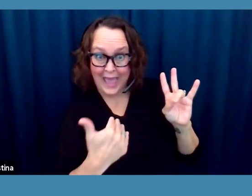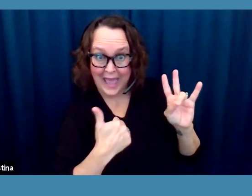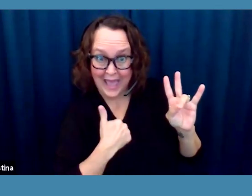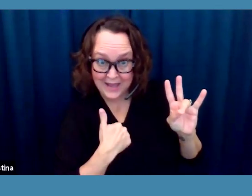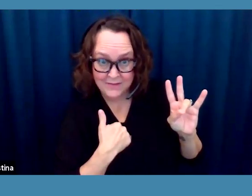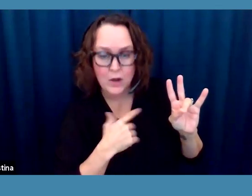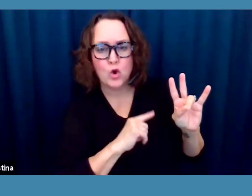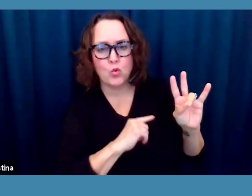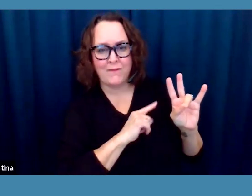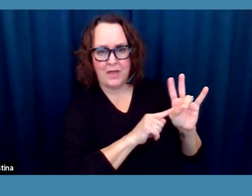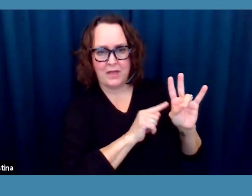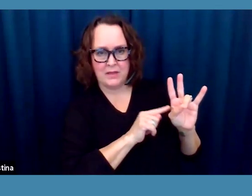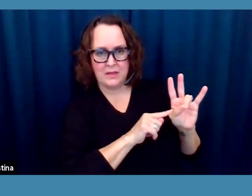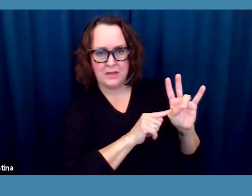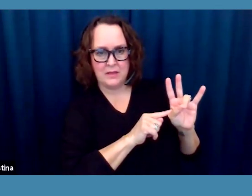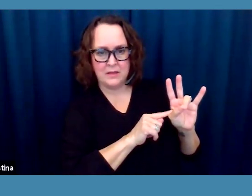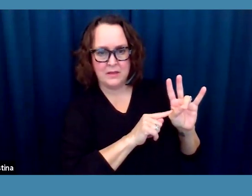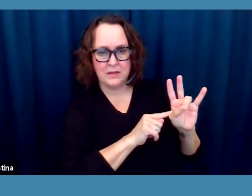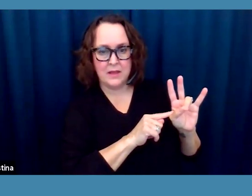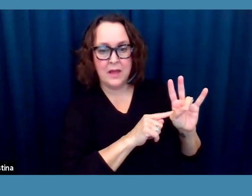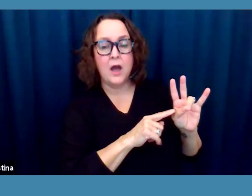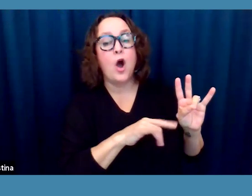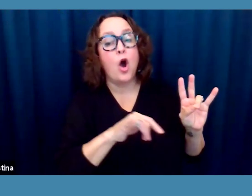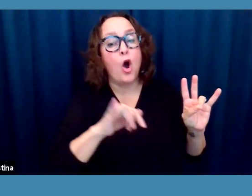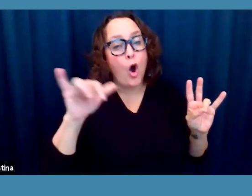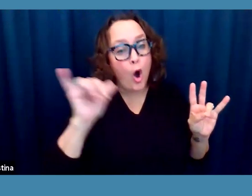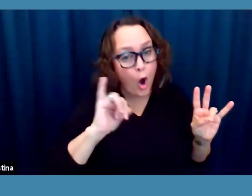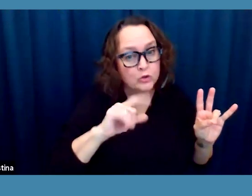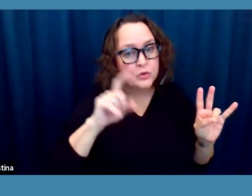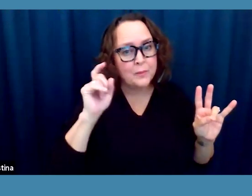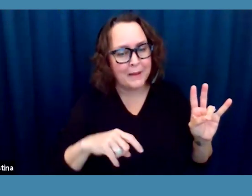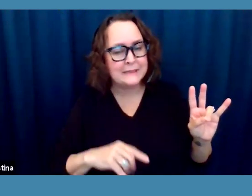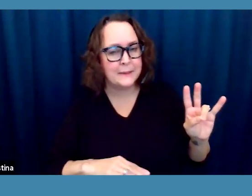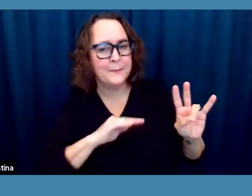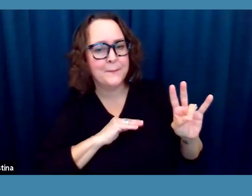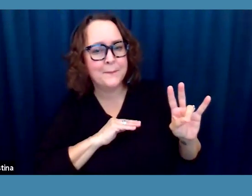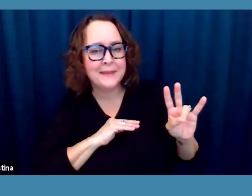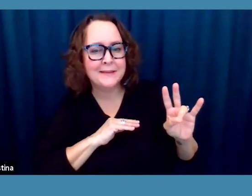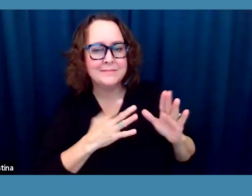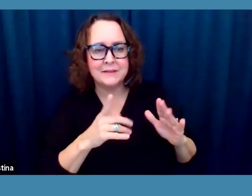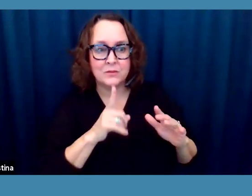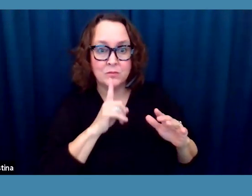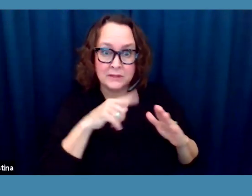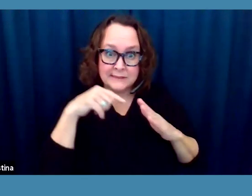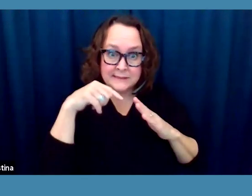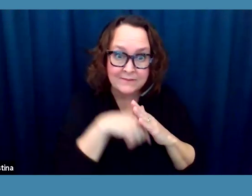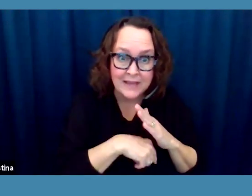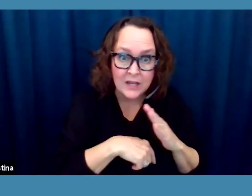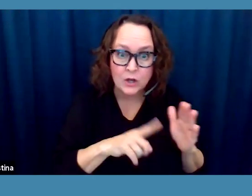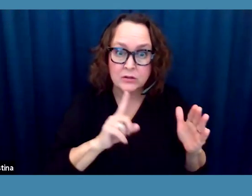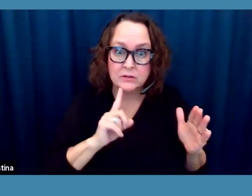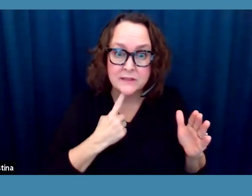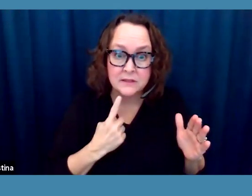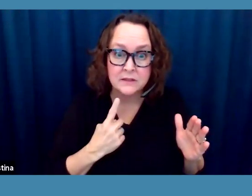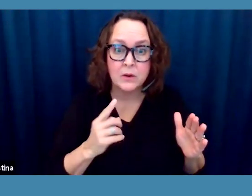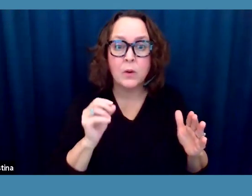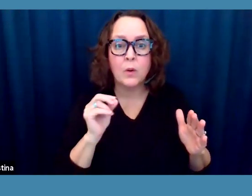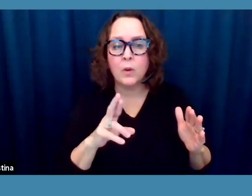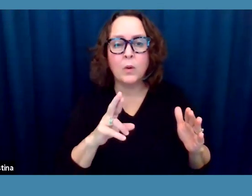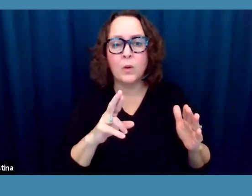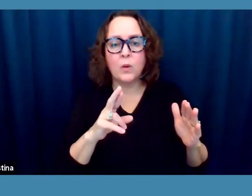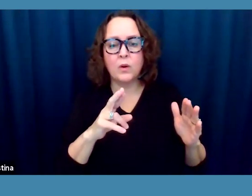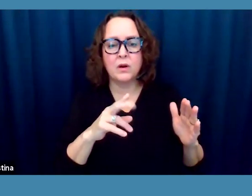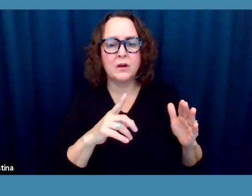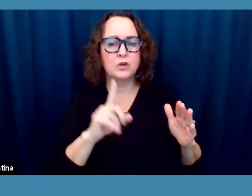for that waiver. And additionally, you have to meet certain severity requirements, not